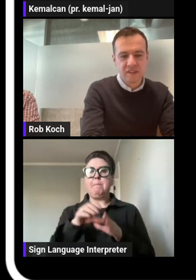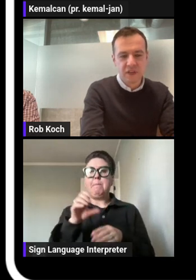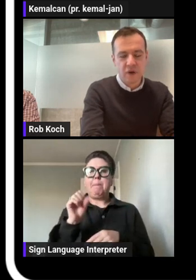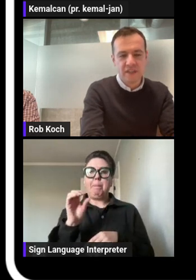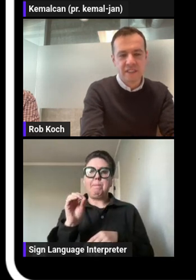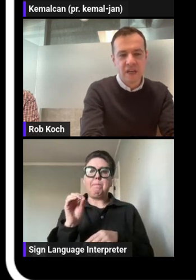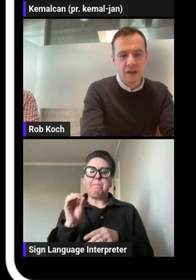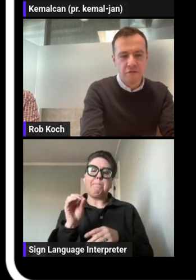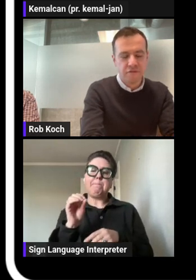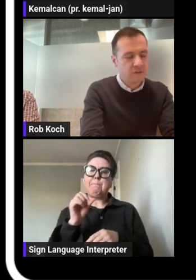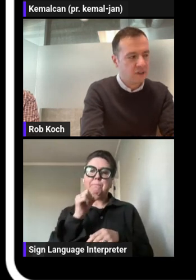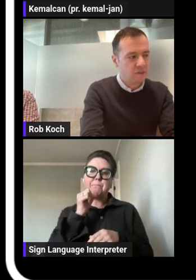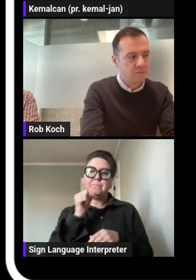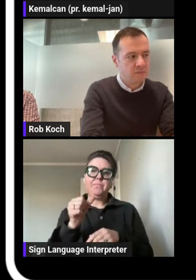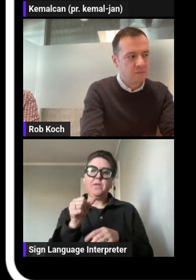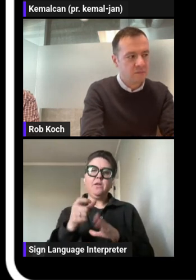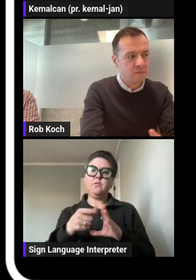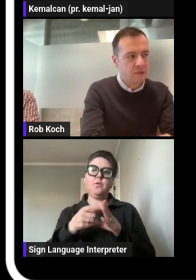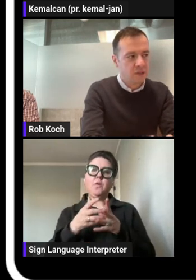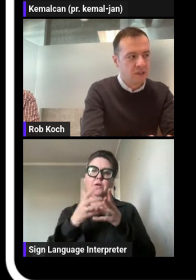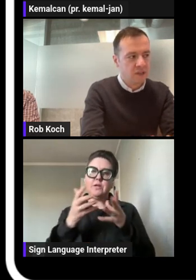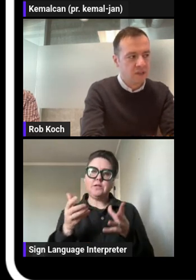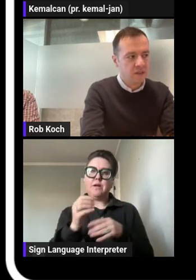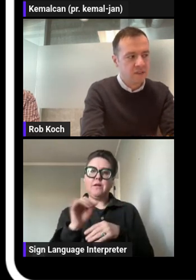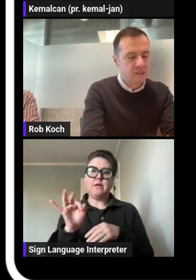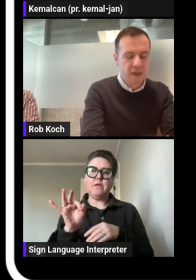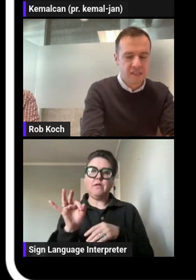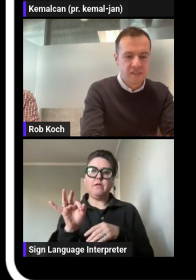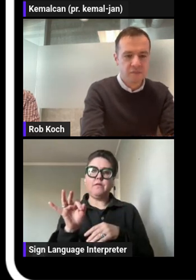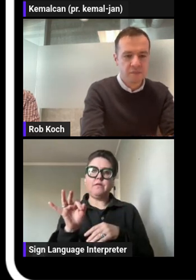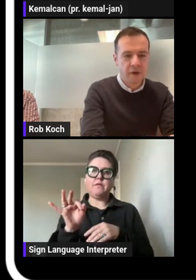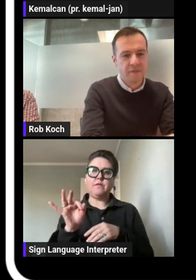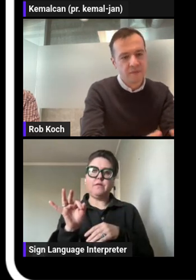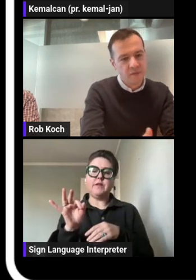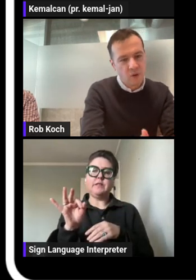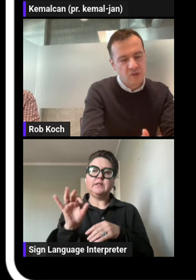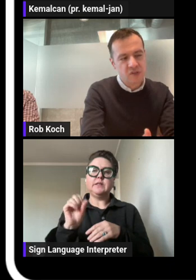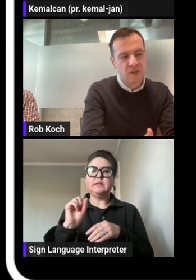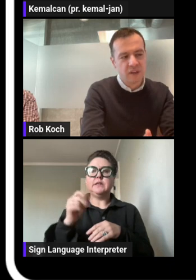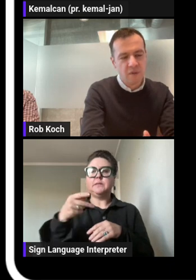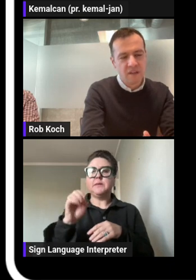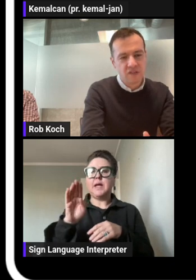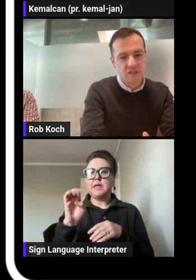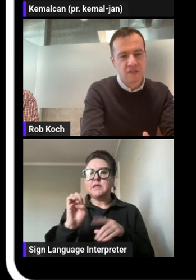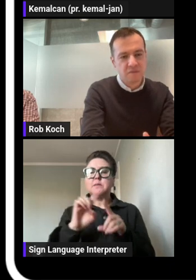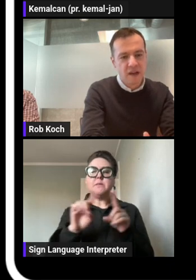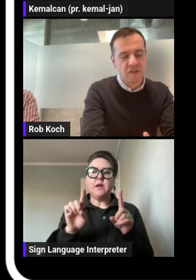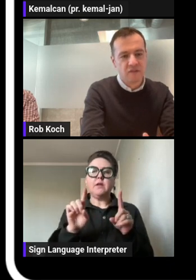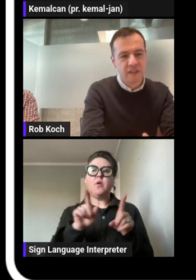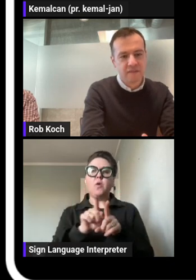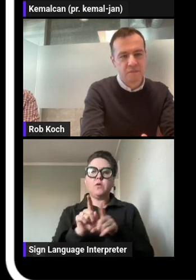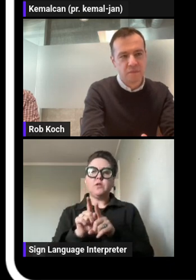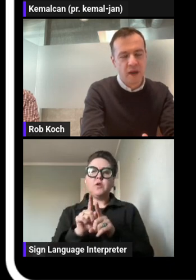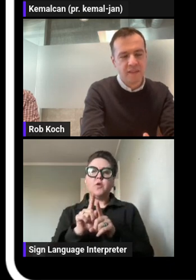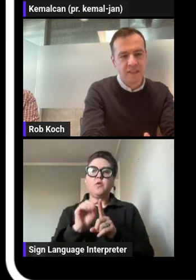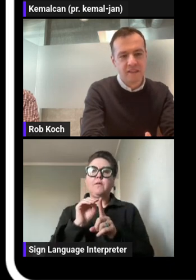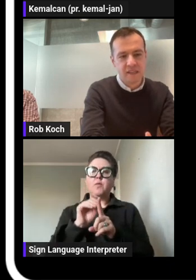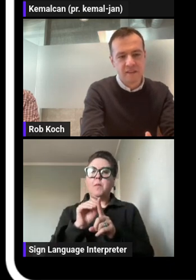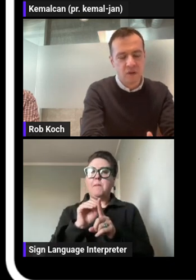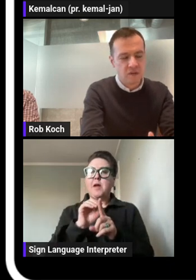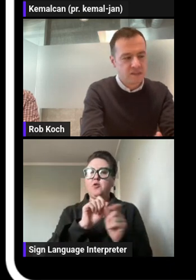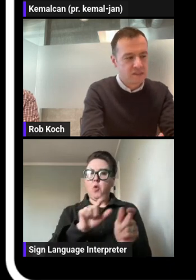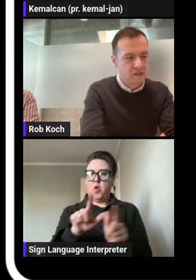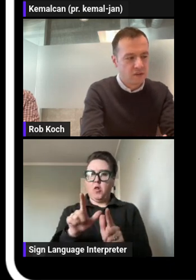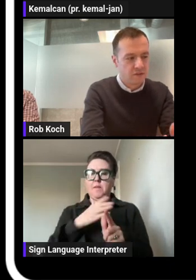so it doesn't require a ton of space. But also, I want to remind you, like my